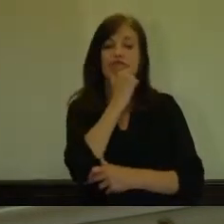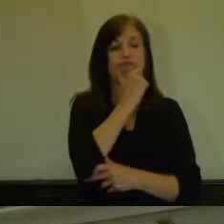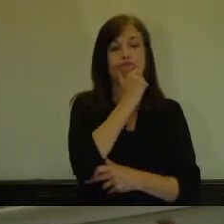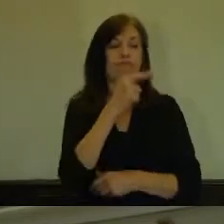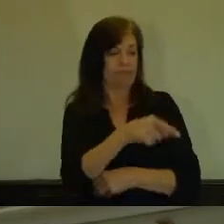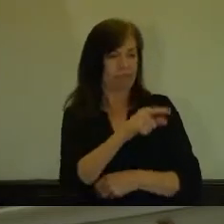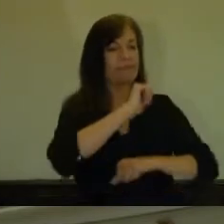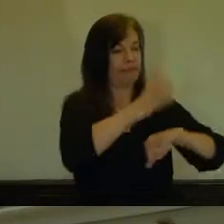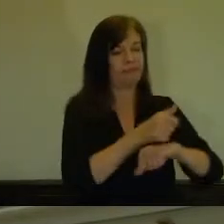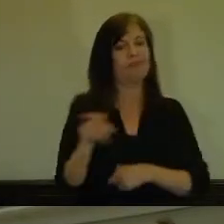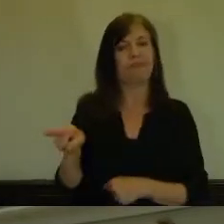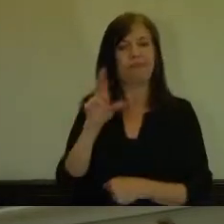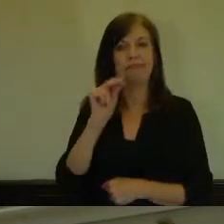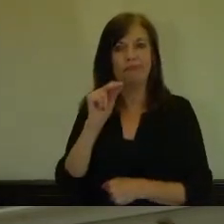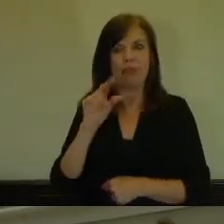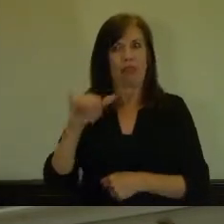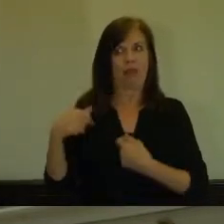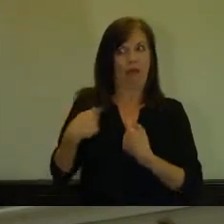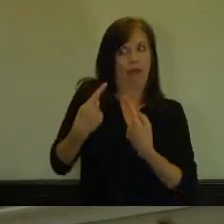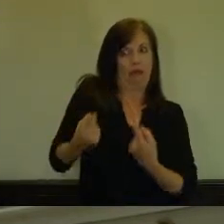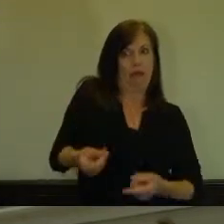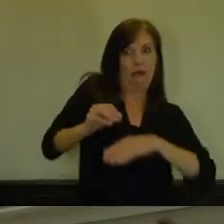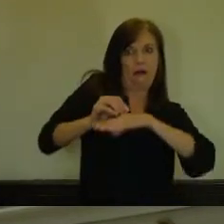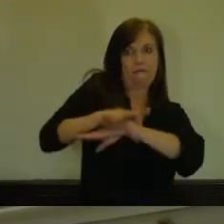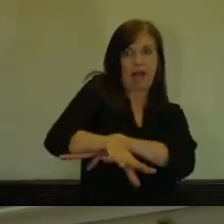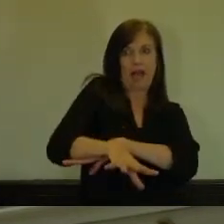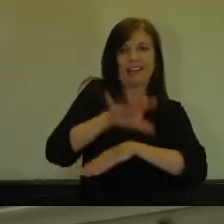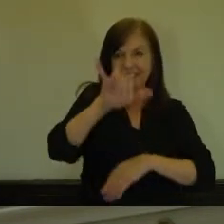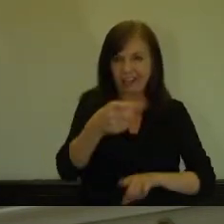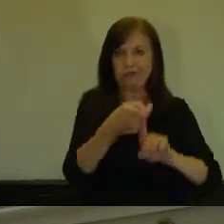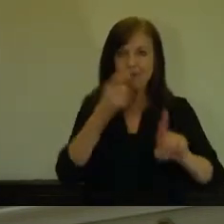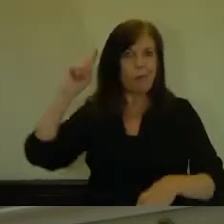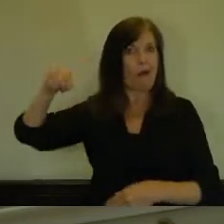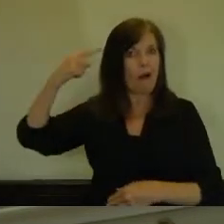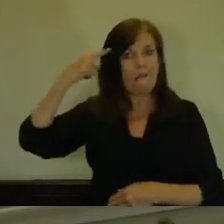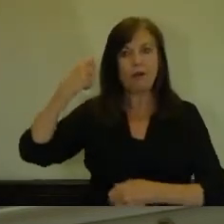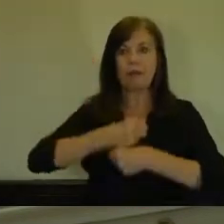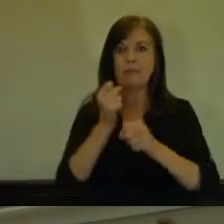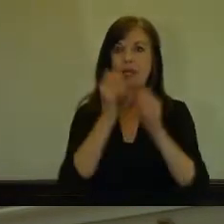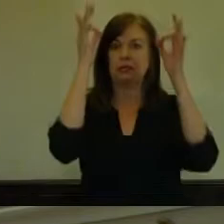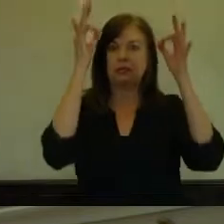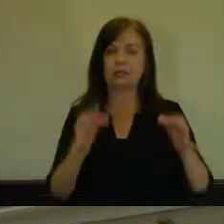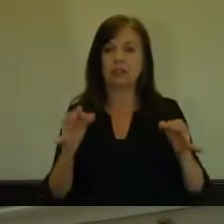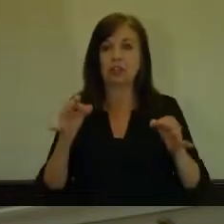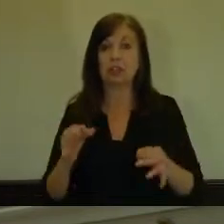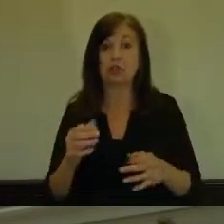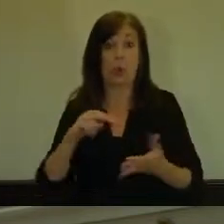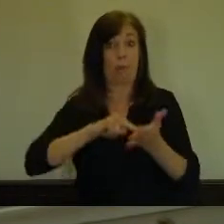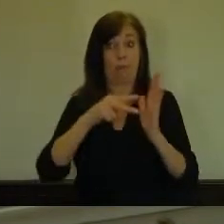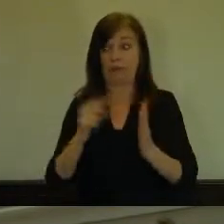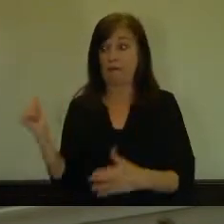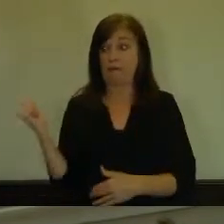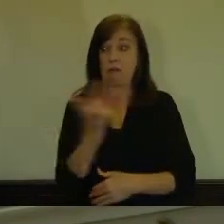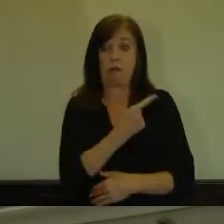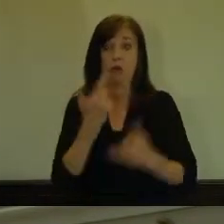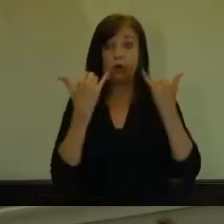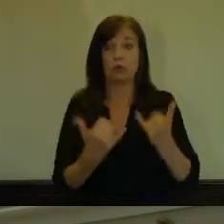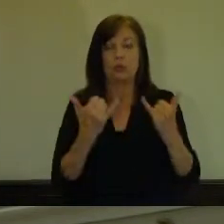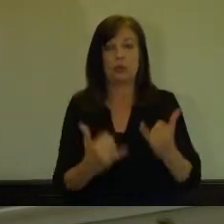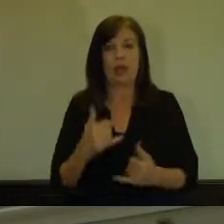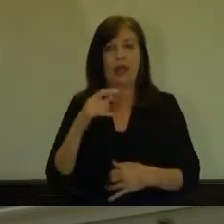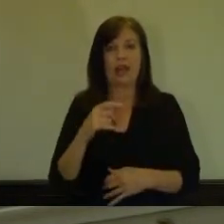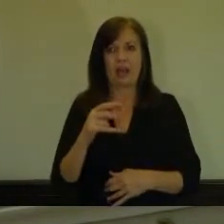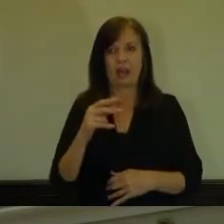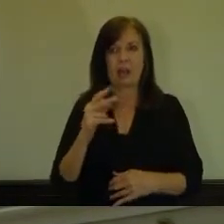governments and decisions of today will remedy them. It is up to all of us today to right the